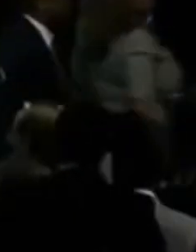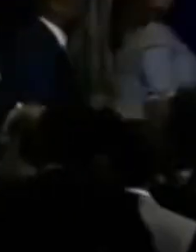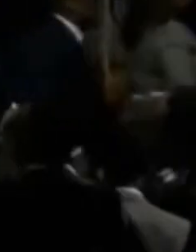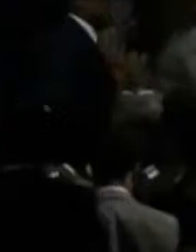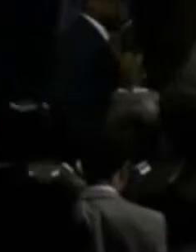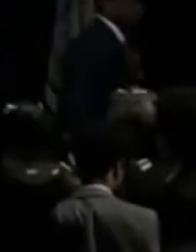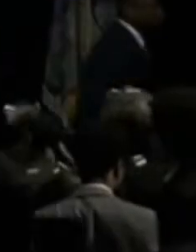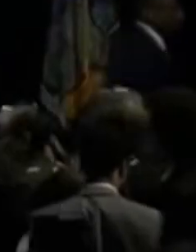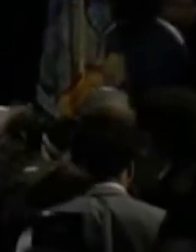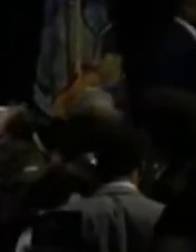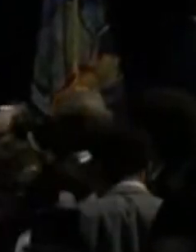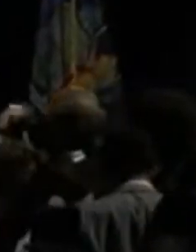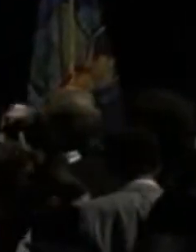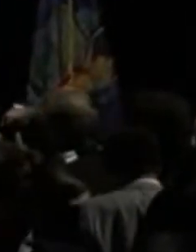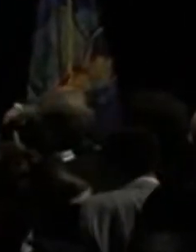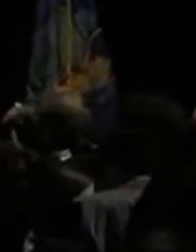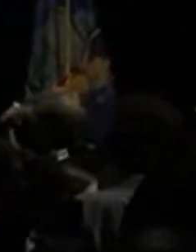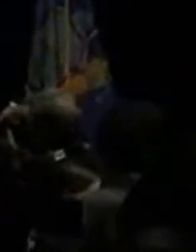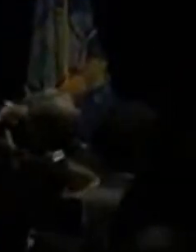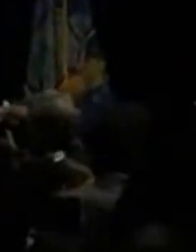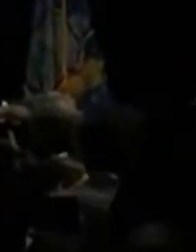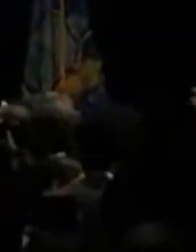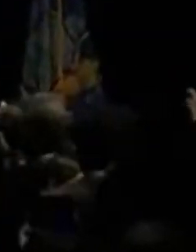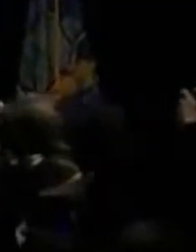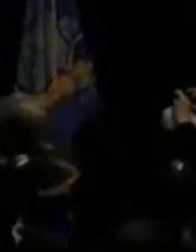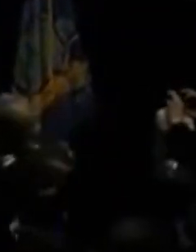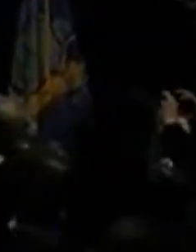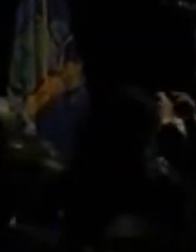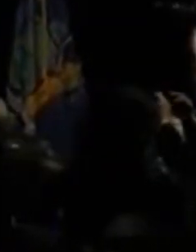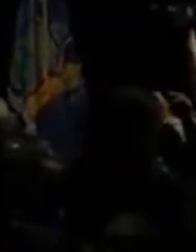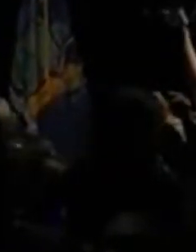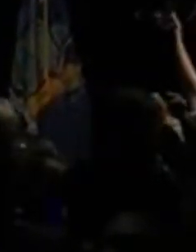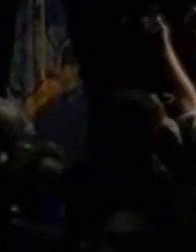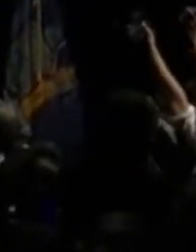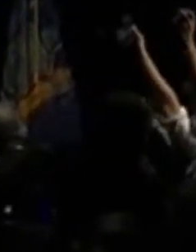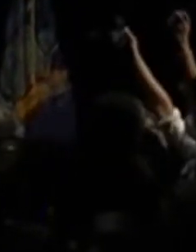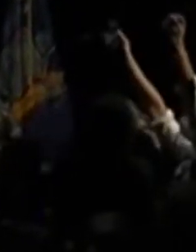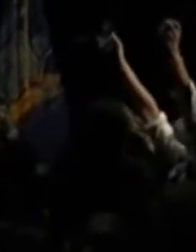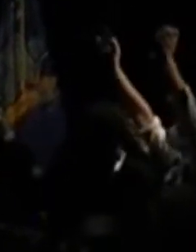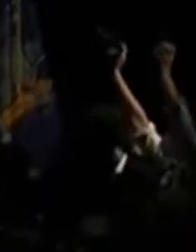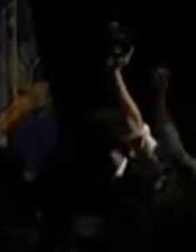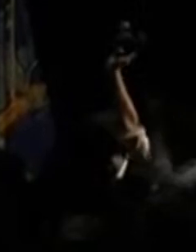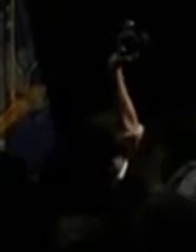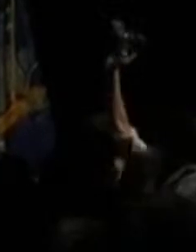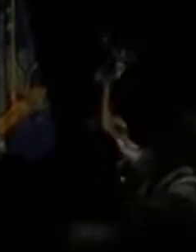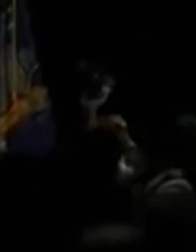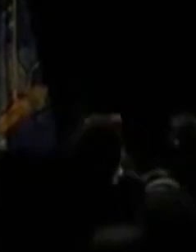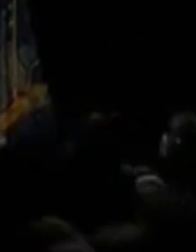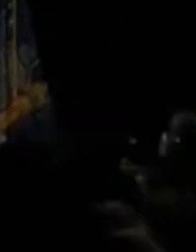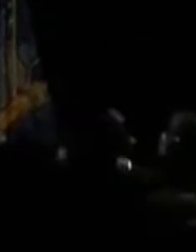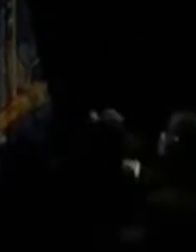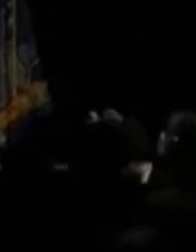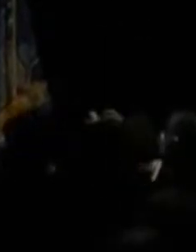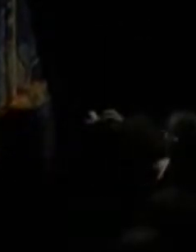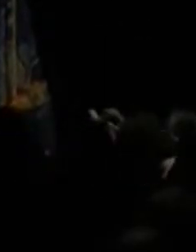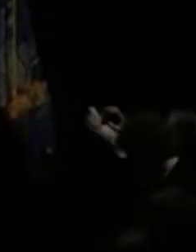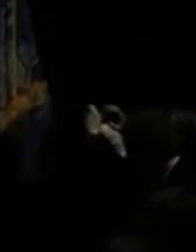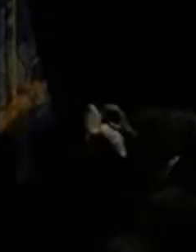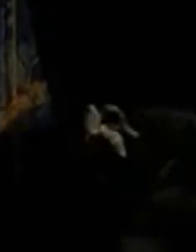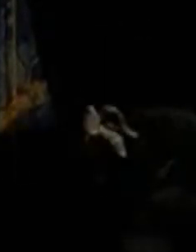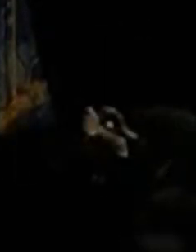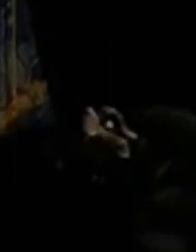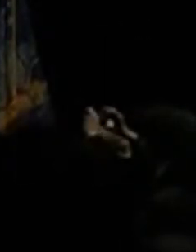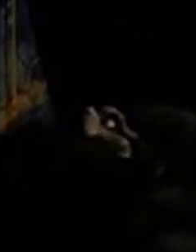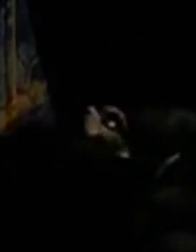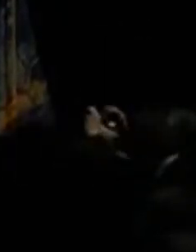York. Like any great love, it keeps you guessing. Like any real love,